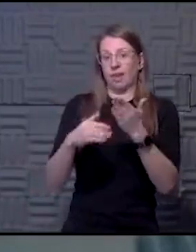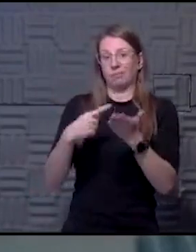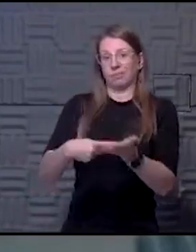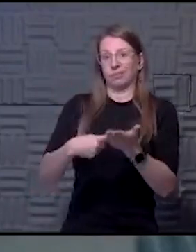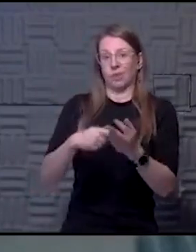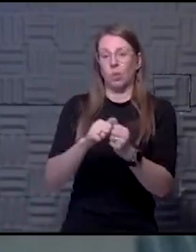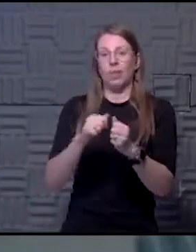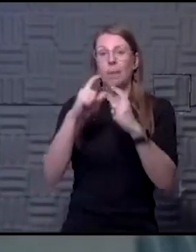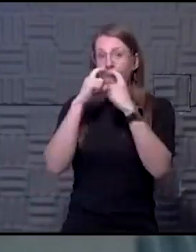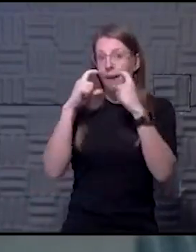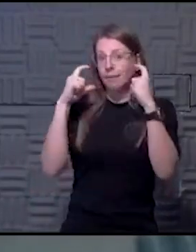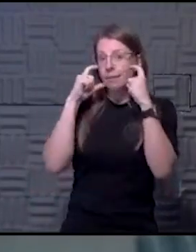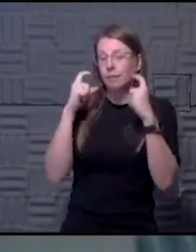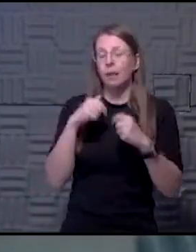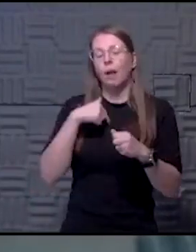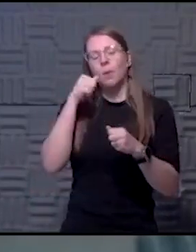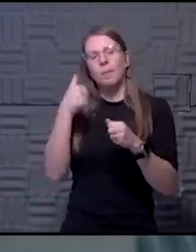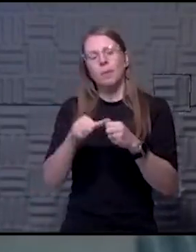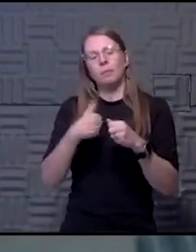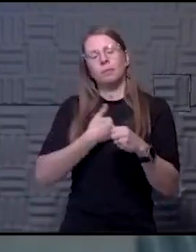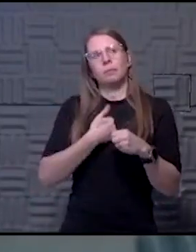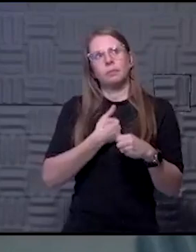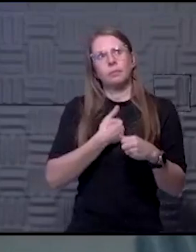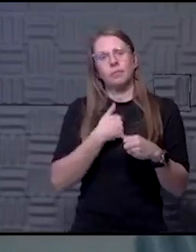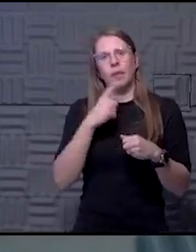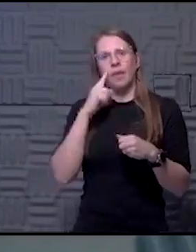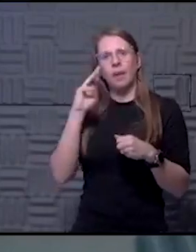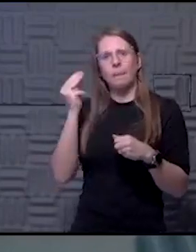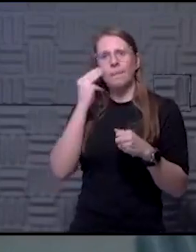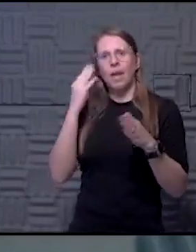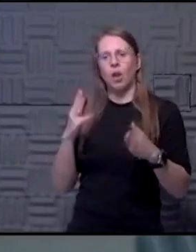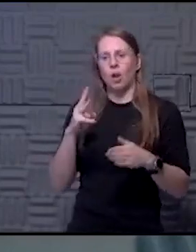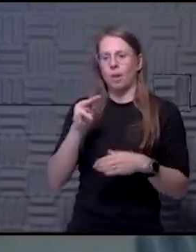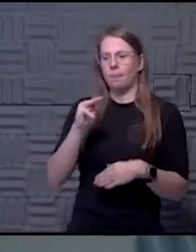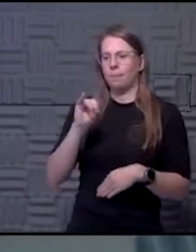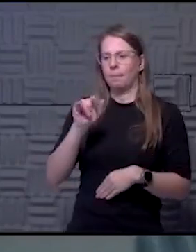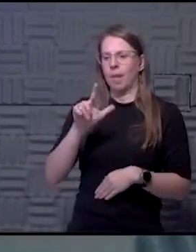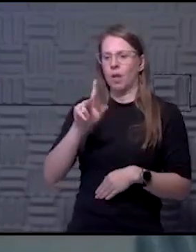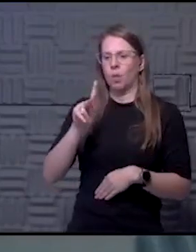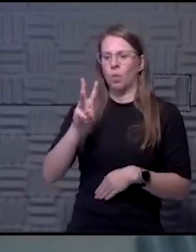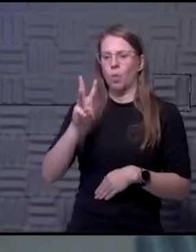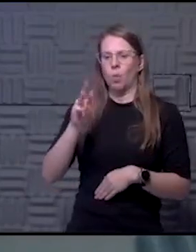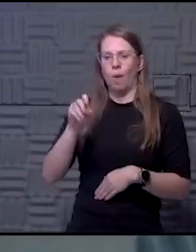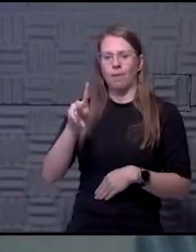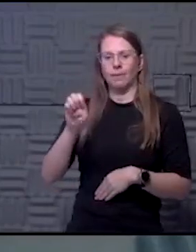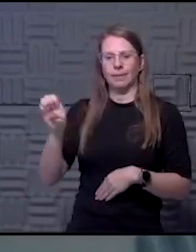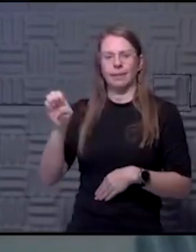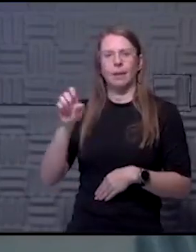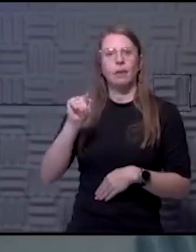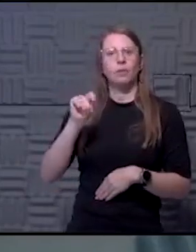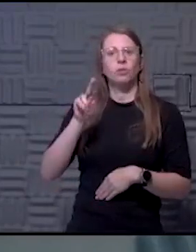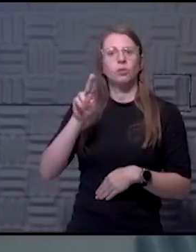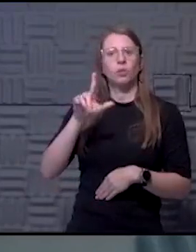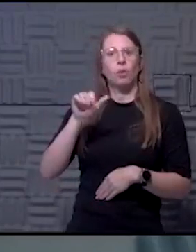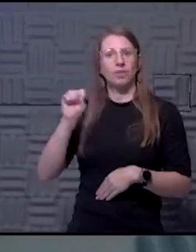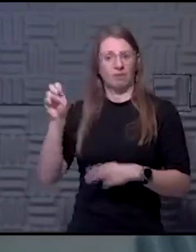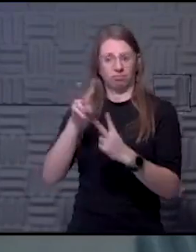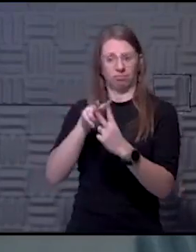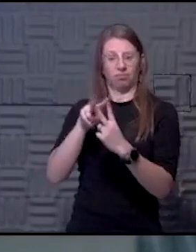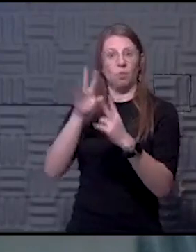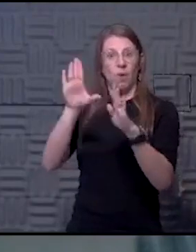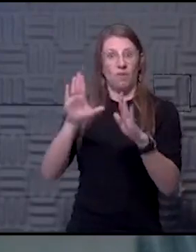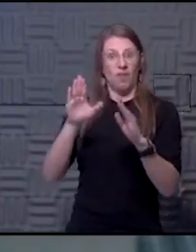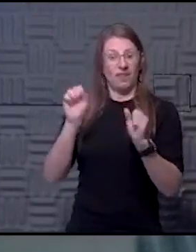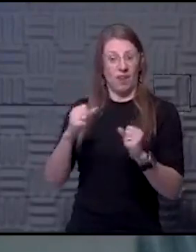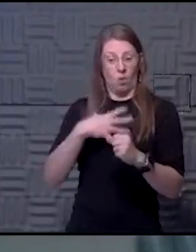masks. And I remember myself, I think it was the mayor of Milwaukee and the mayor of Tulsa. And we said, well, this is wonderful. Can the White